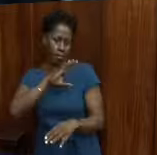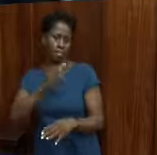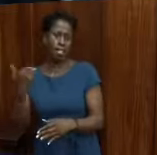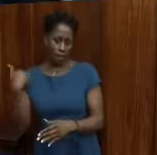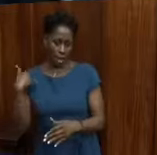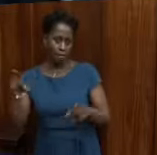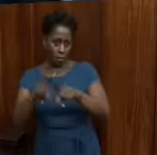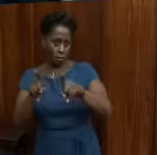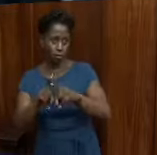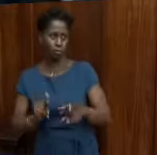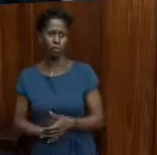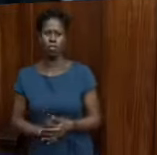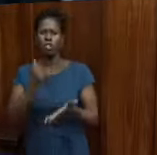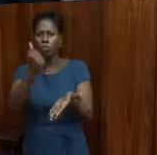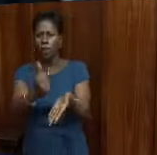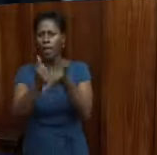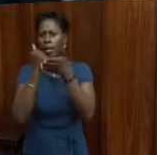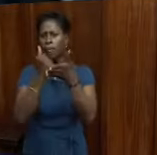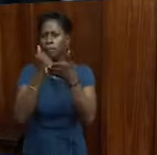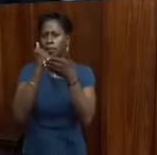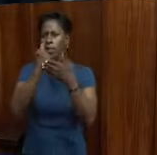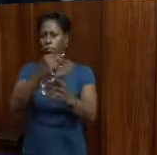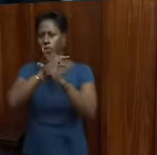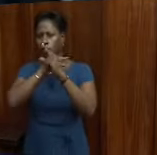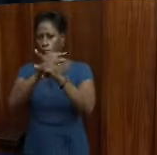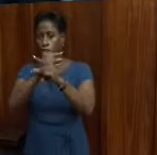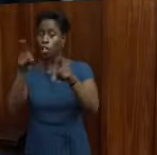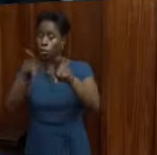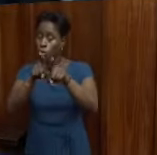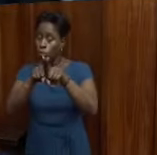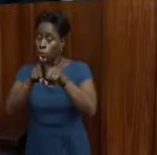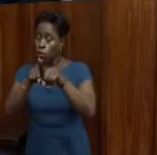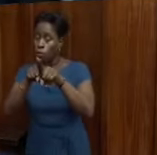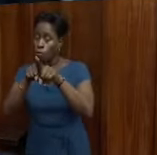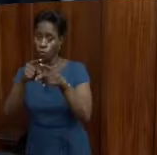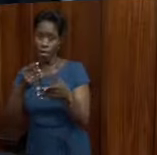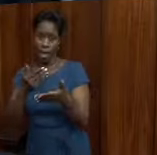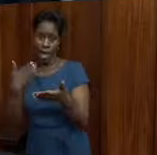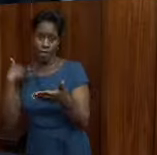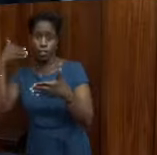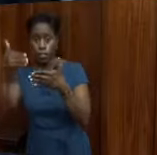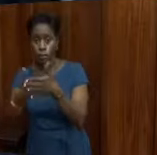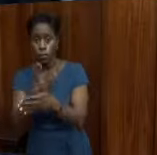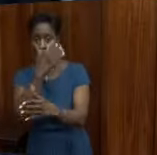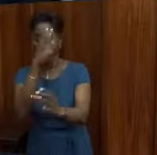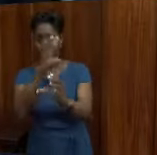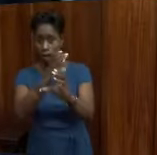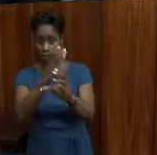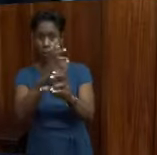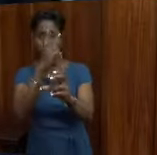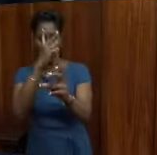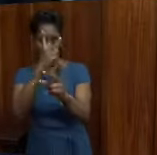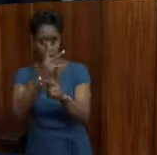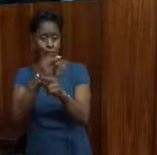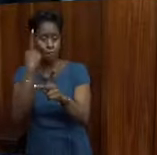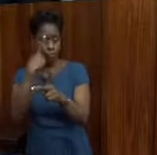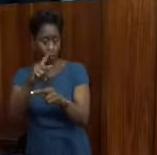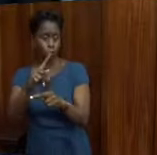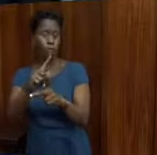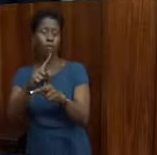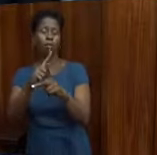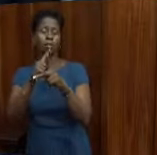for the purchase of police vehicles. Plans are afoot for the construction of new